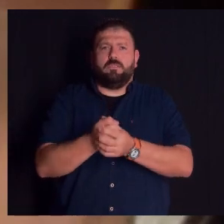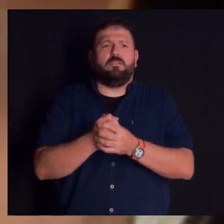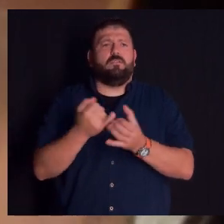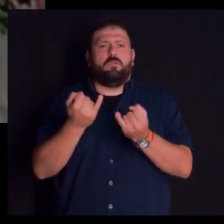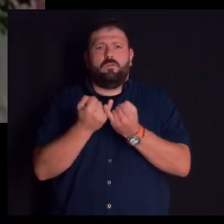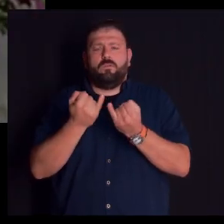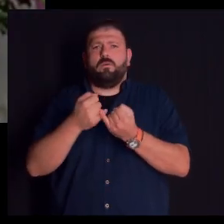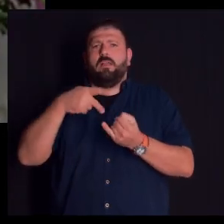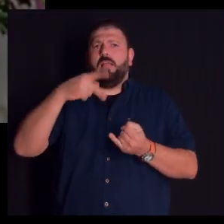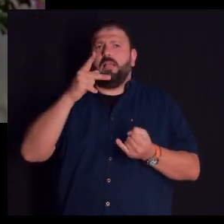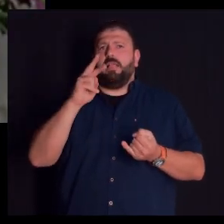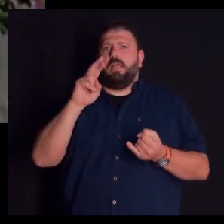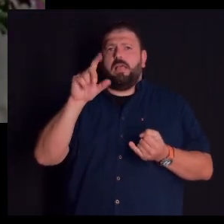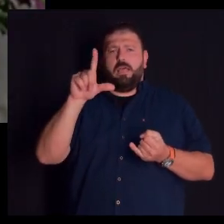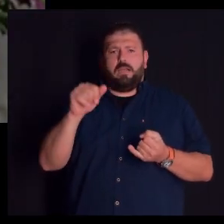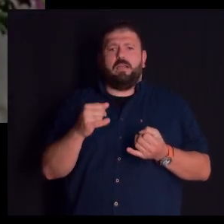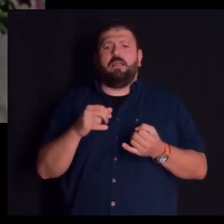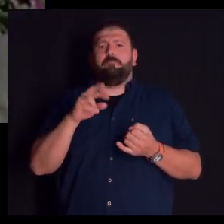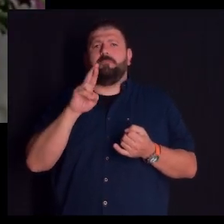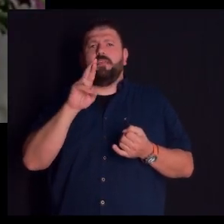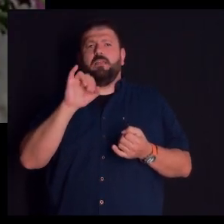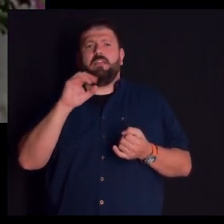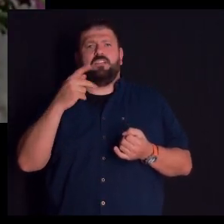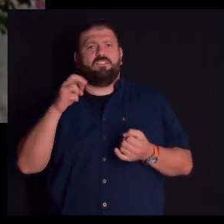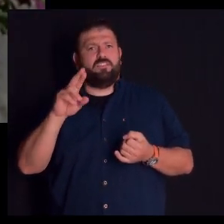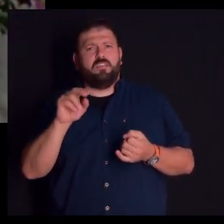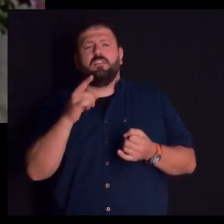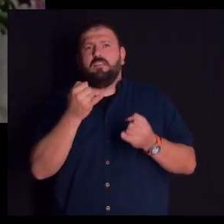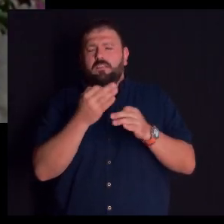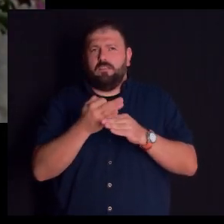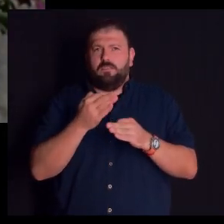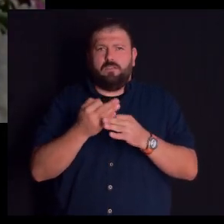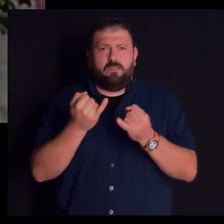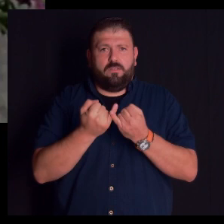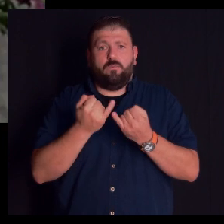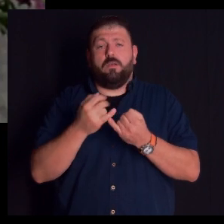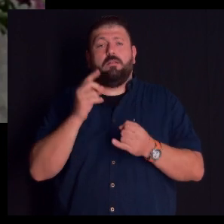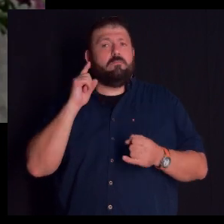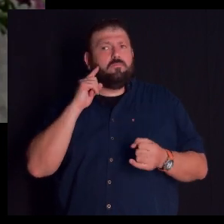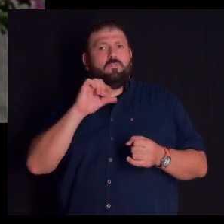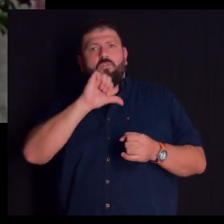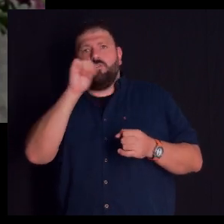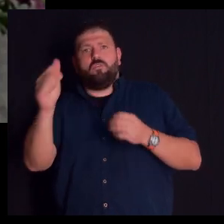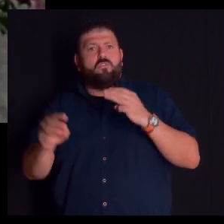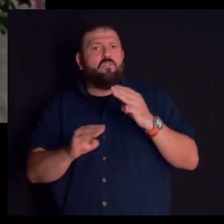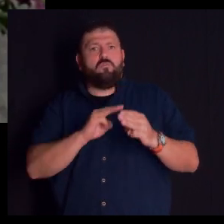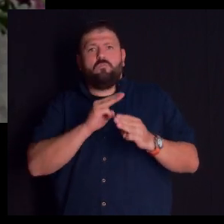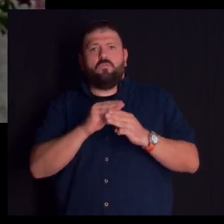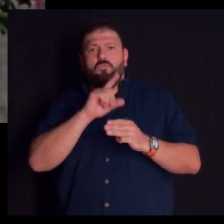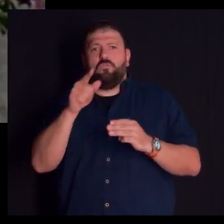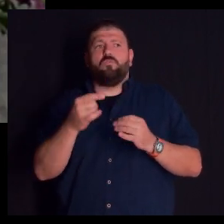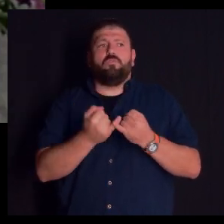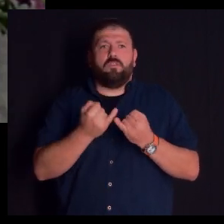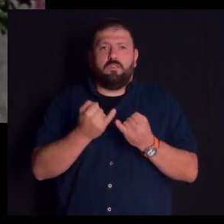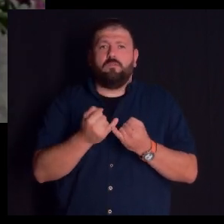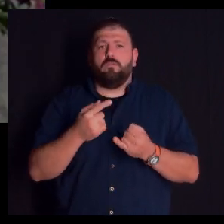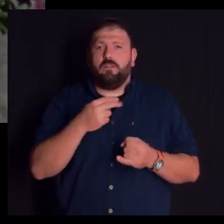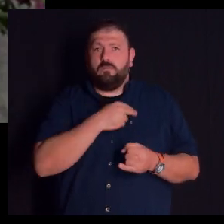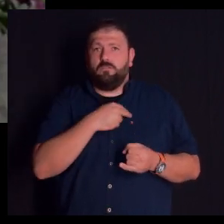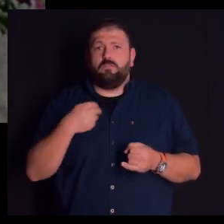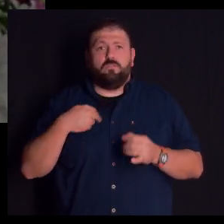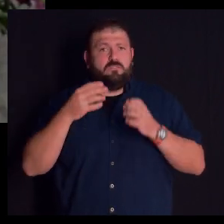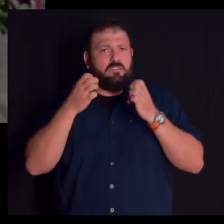say hello to Carla and Richard, and then we are going to go to other part of